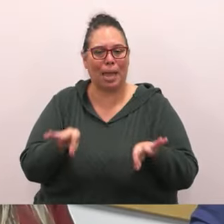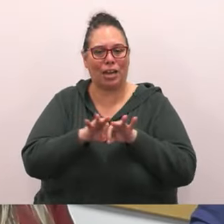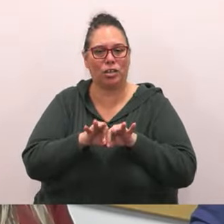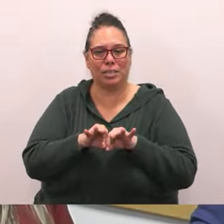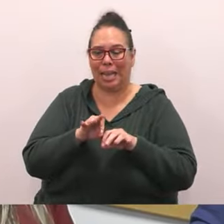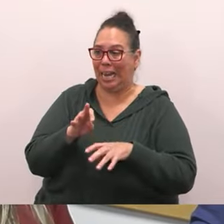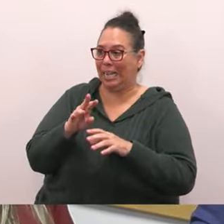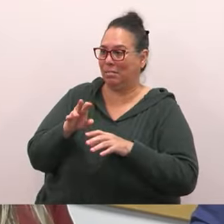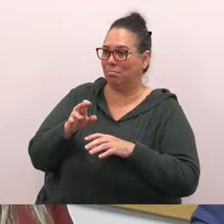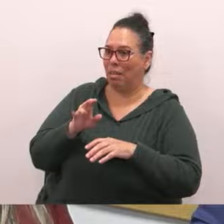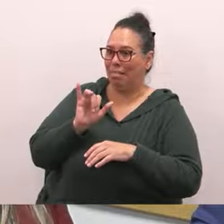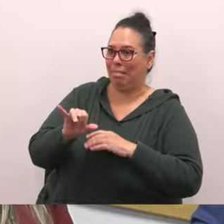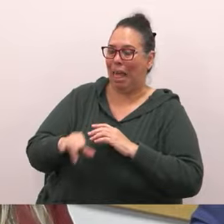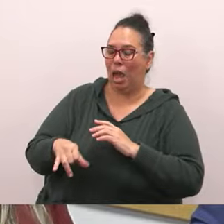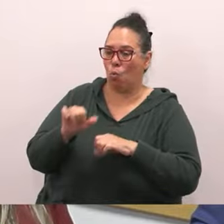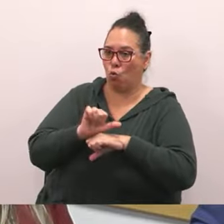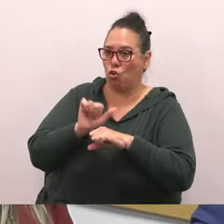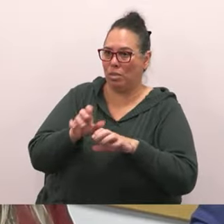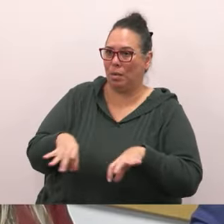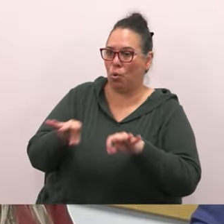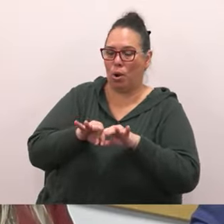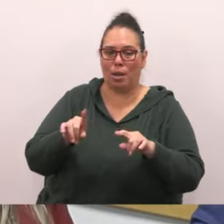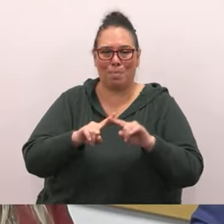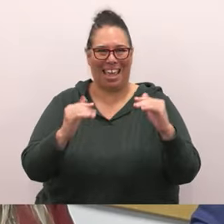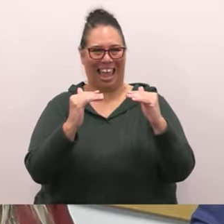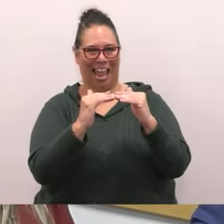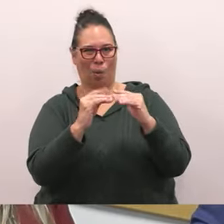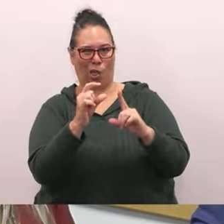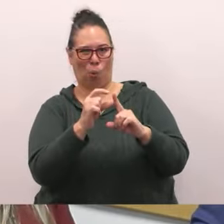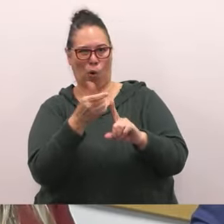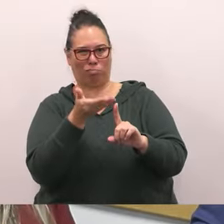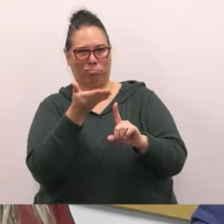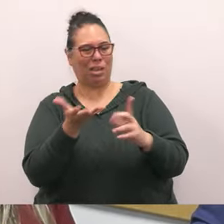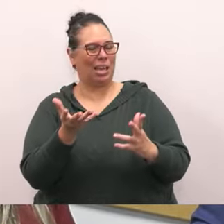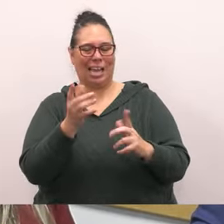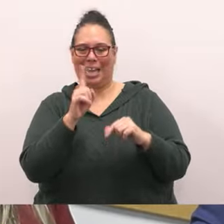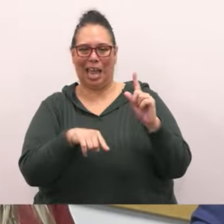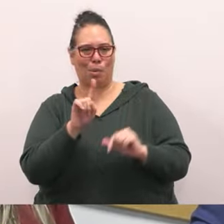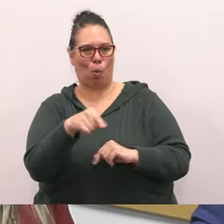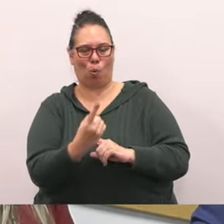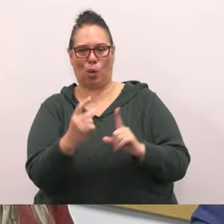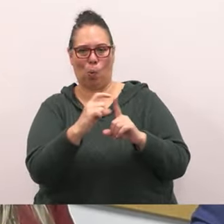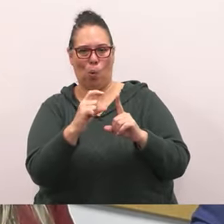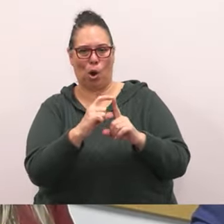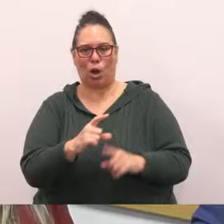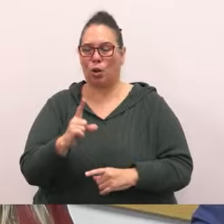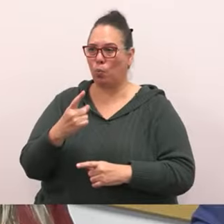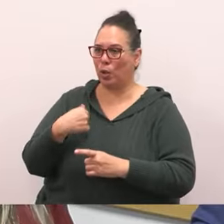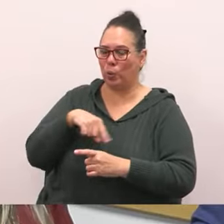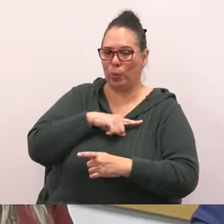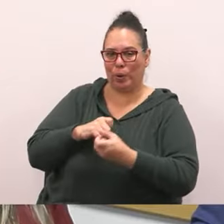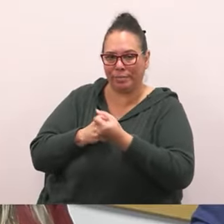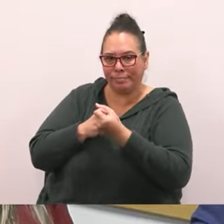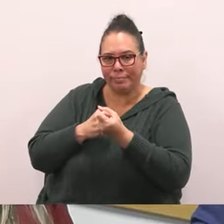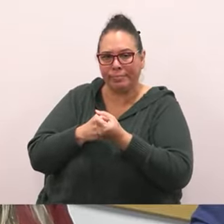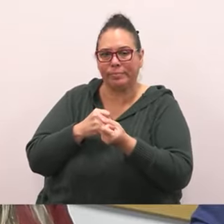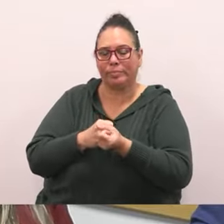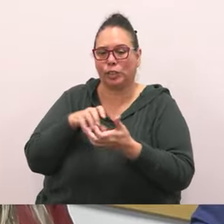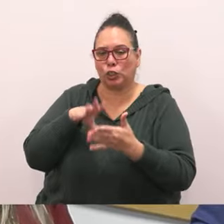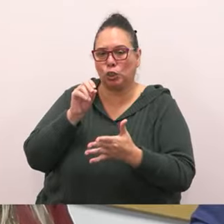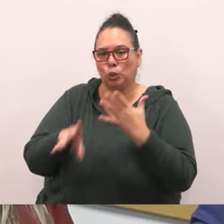important role in that work. But equity cannot exist in name only. When we fund DEI offices, we are also cutting student-facing resources